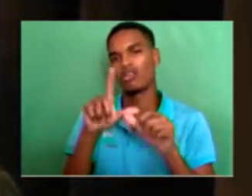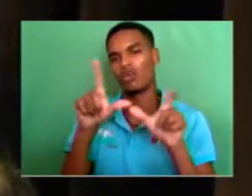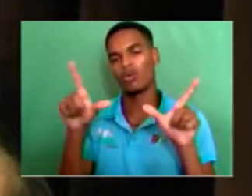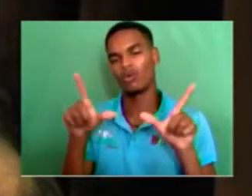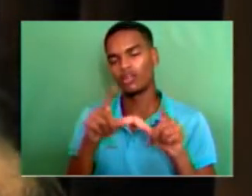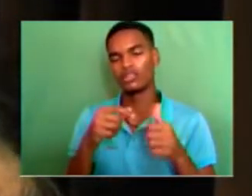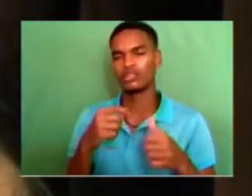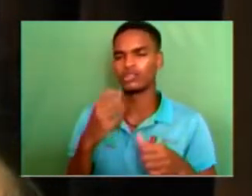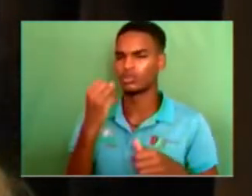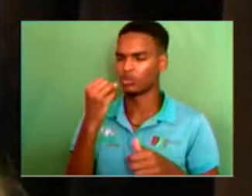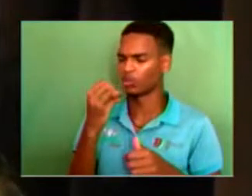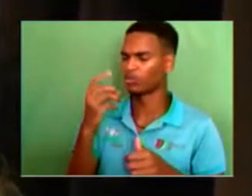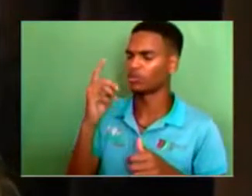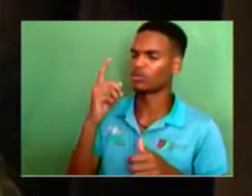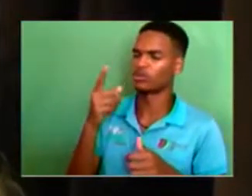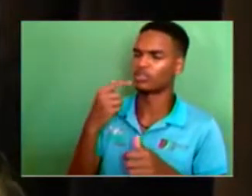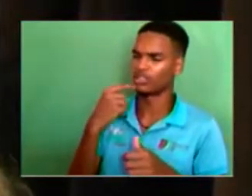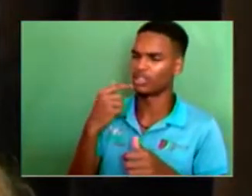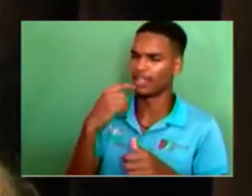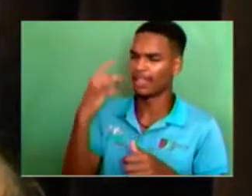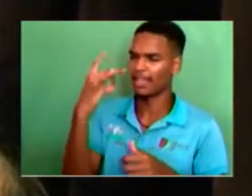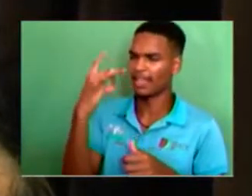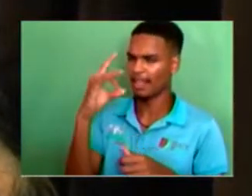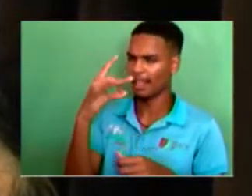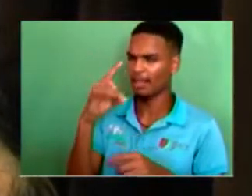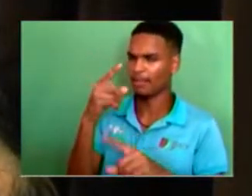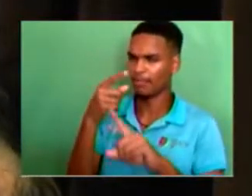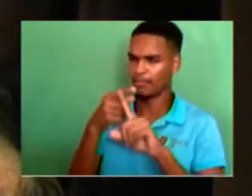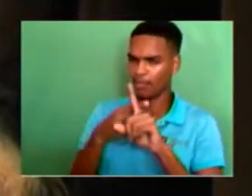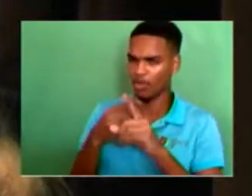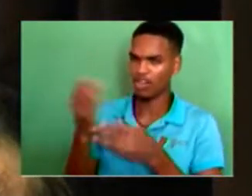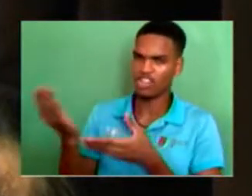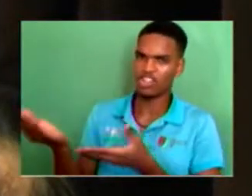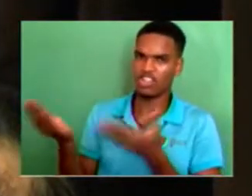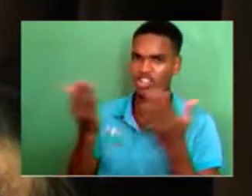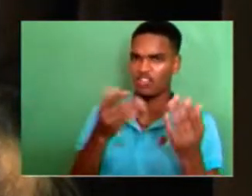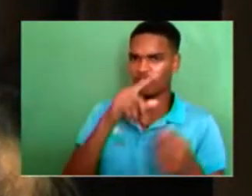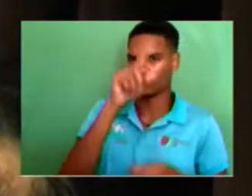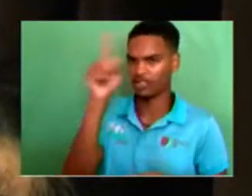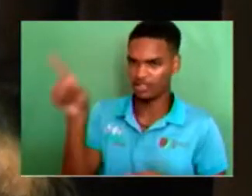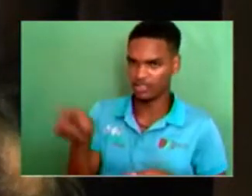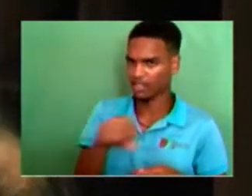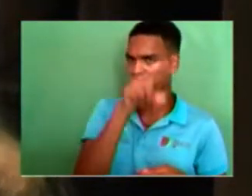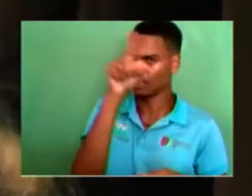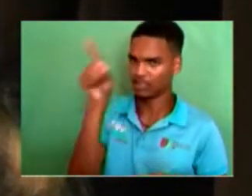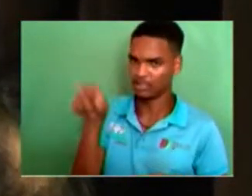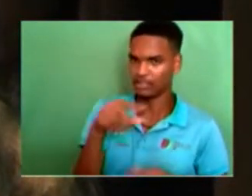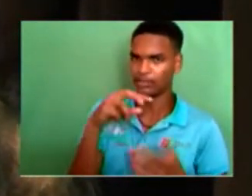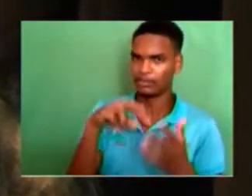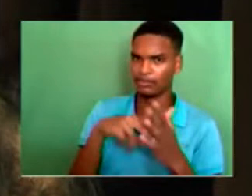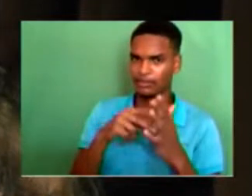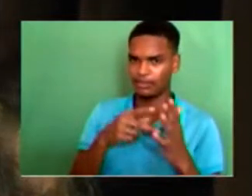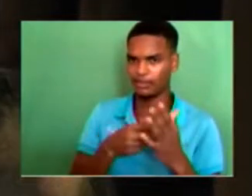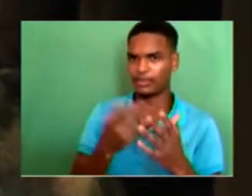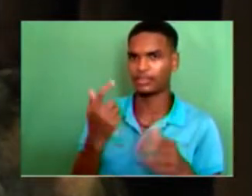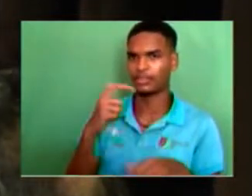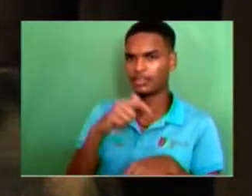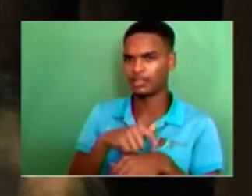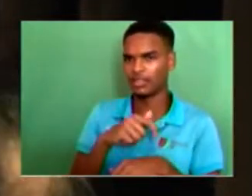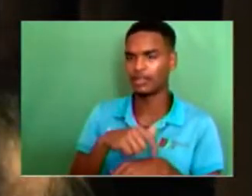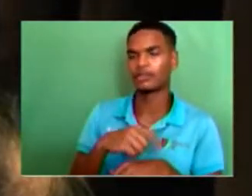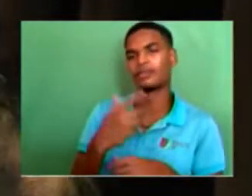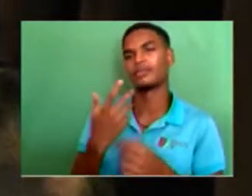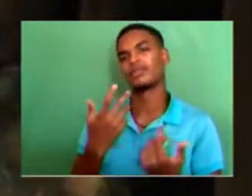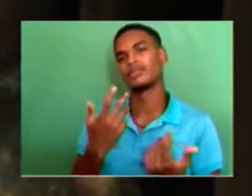I'm sorry, Well, Bob, but you mentioned the 18-month delivery cycle, right? From the time of inception for the order